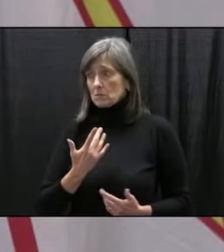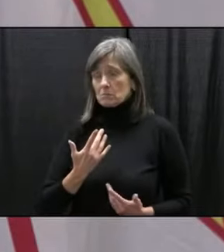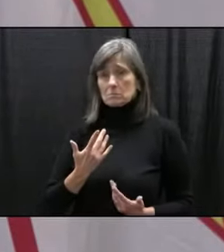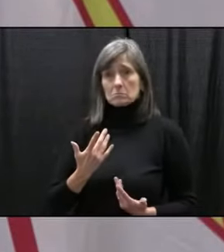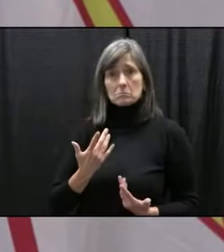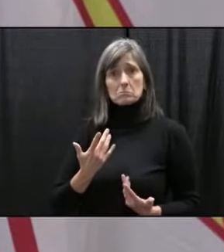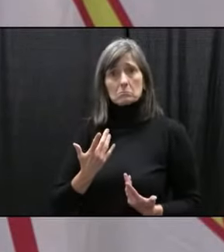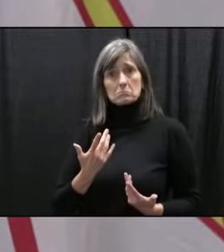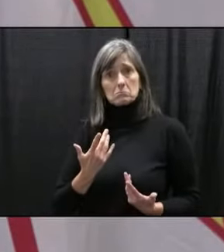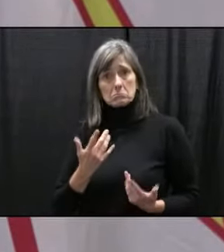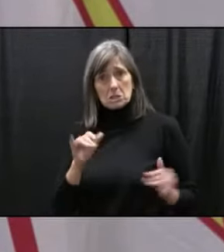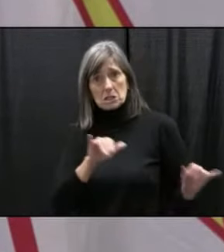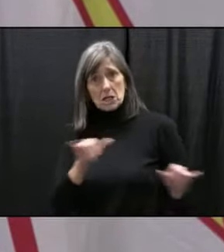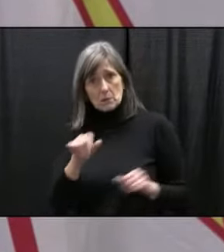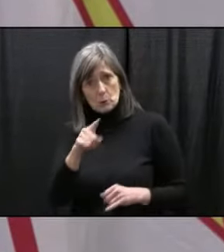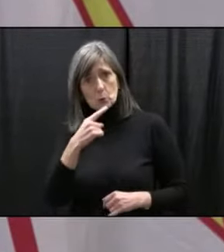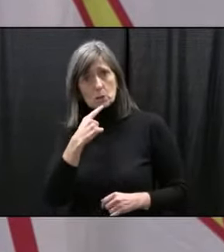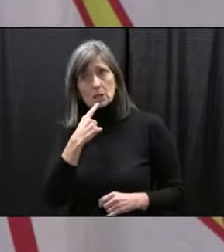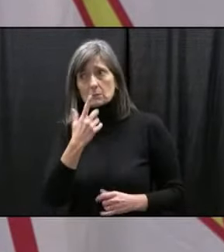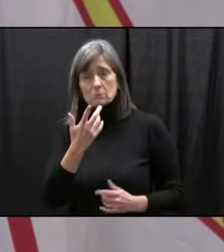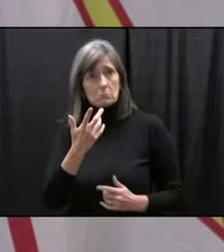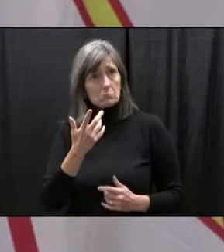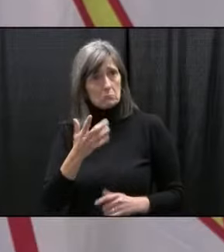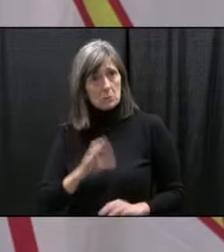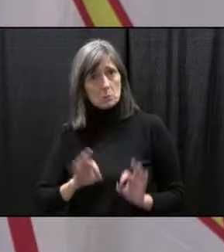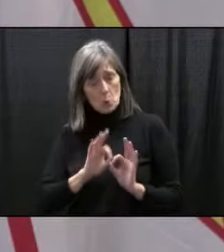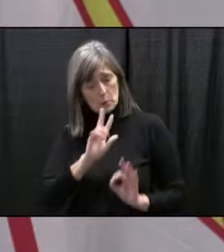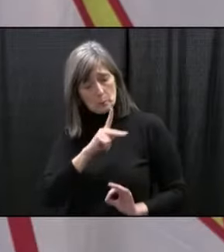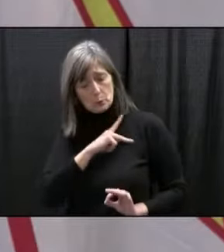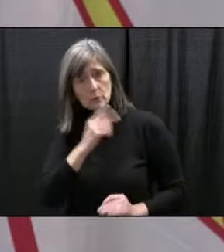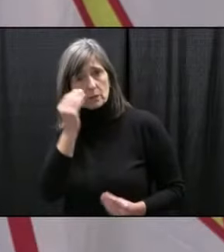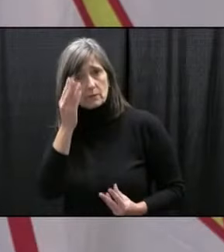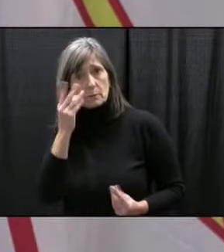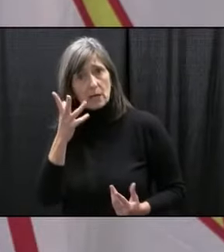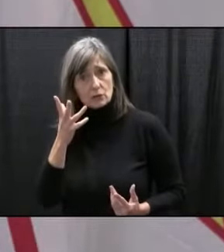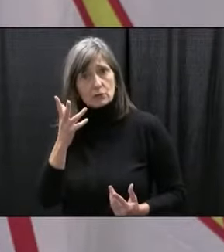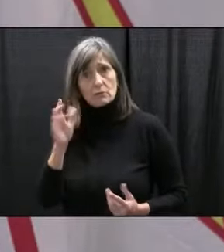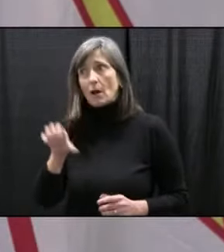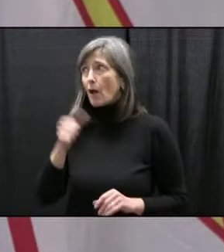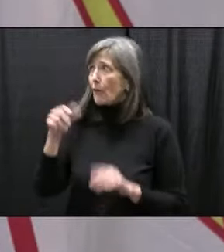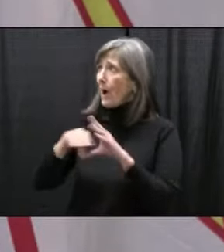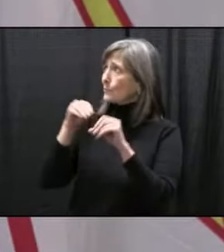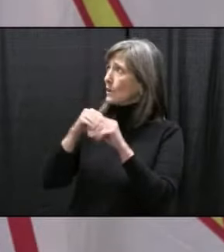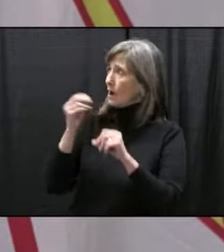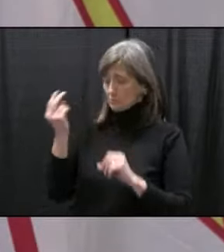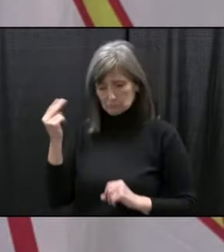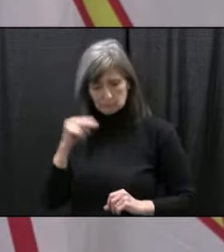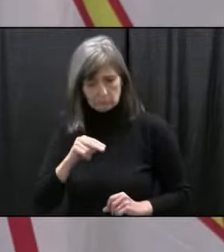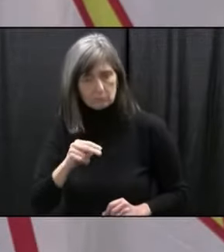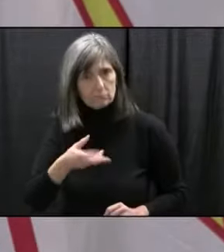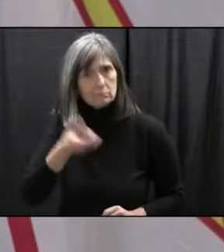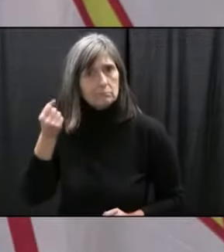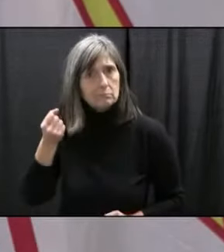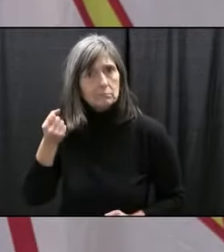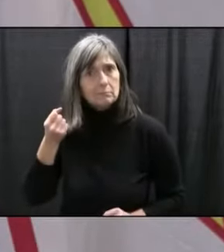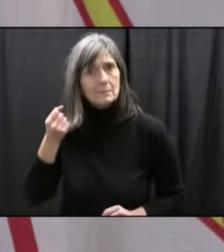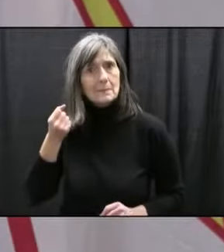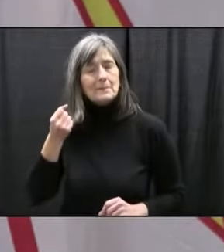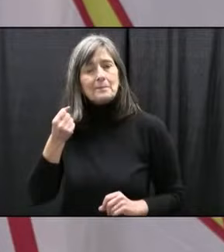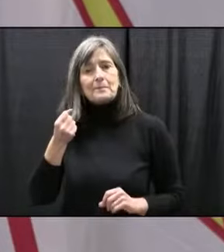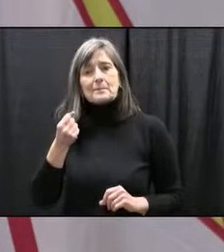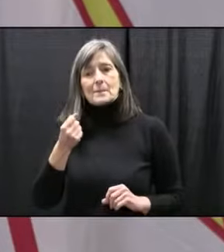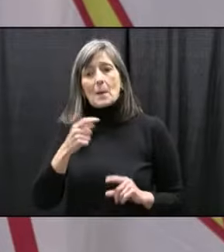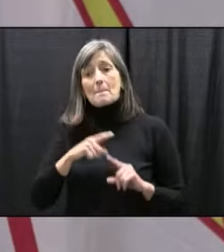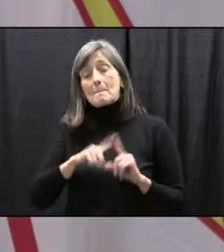is very significant, and but also, this is one piece of information